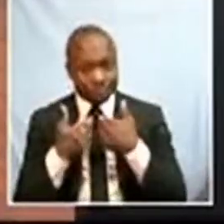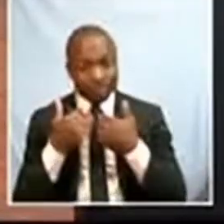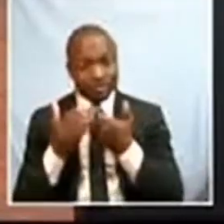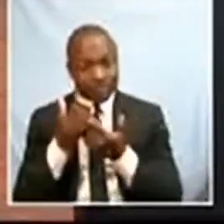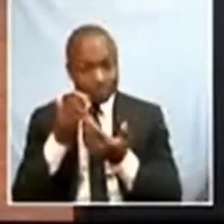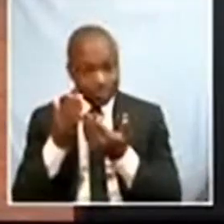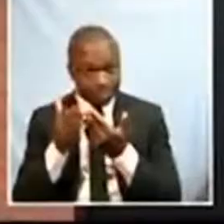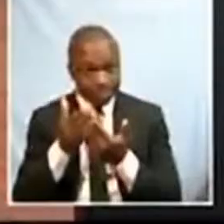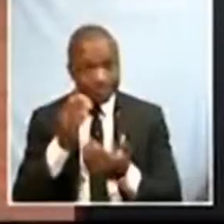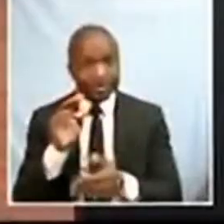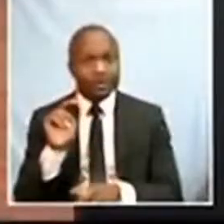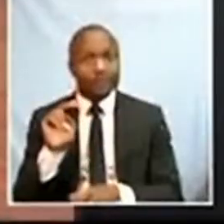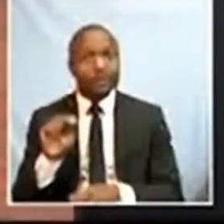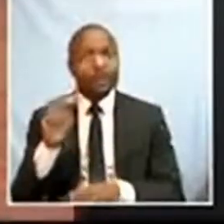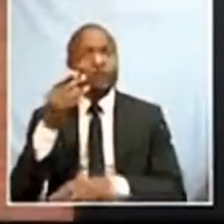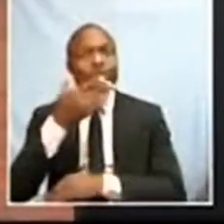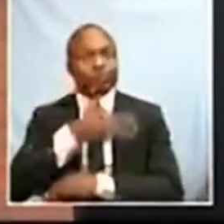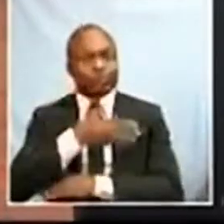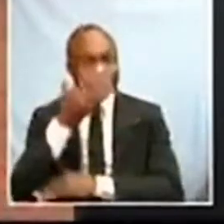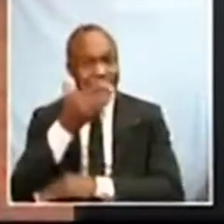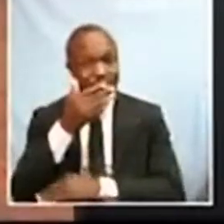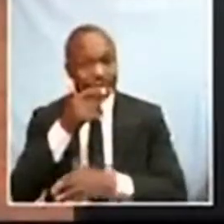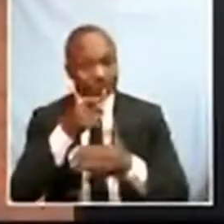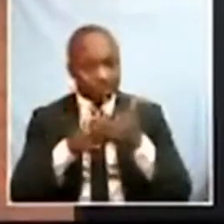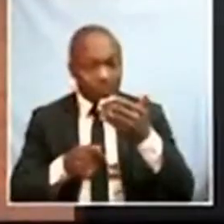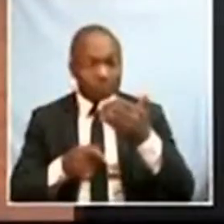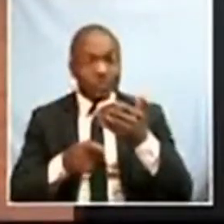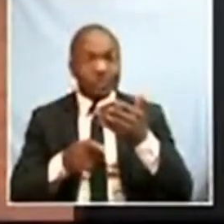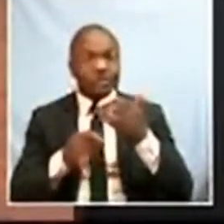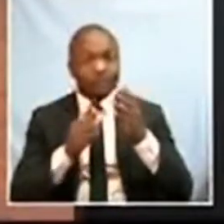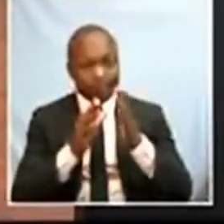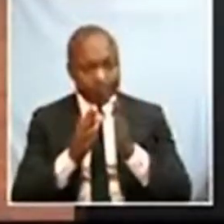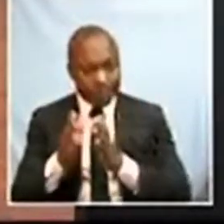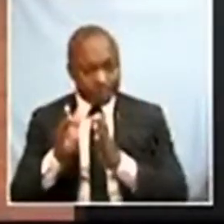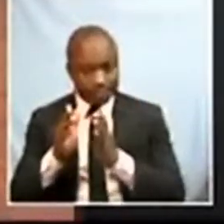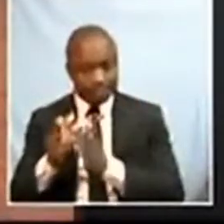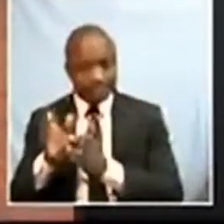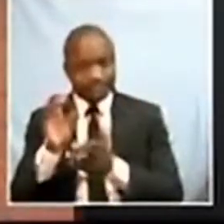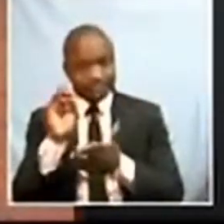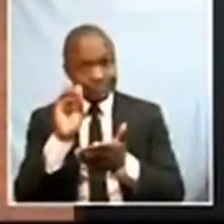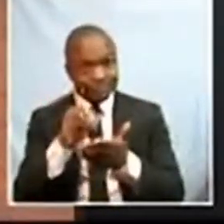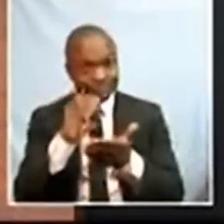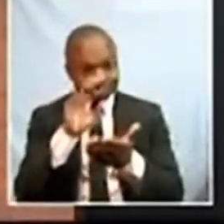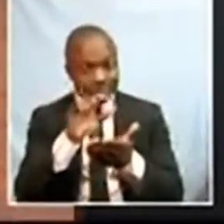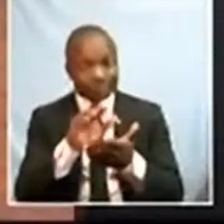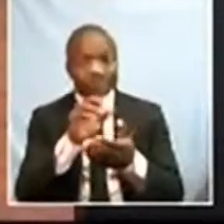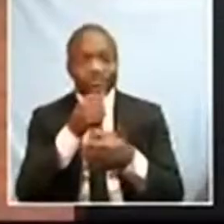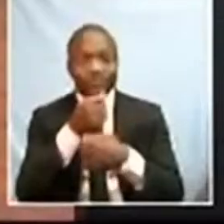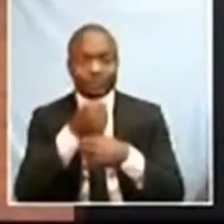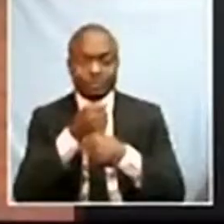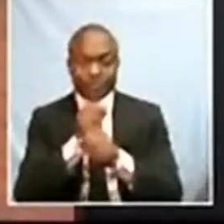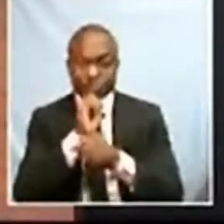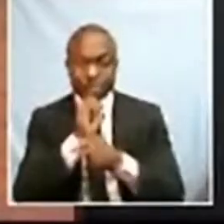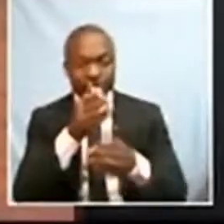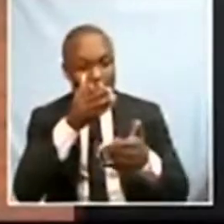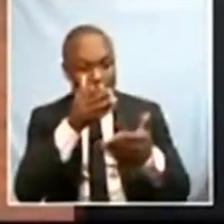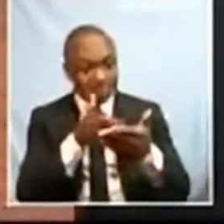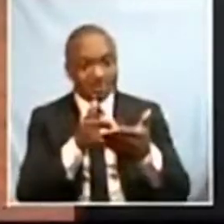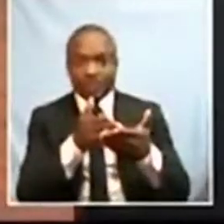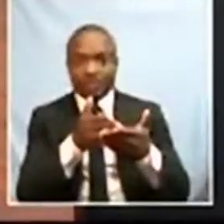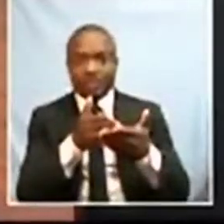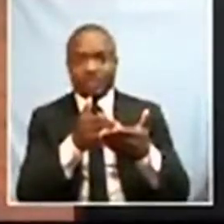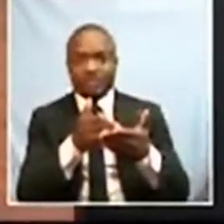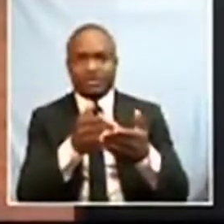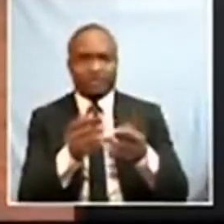from NALOLO. What measures have they put in place to make sure that such an occurrence